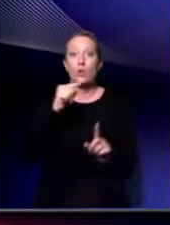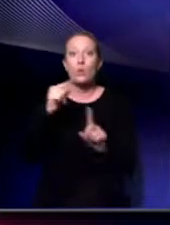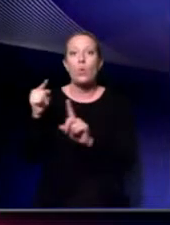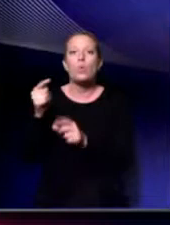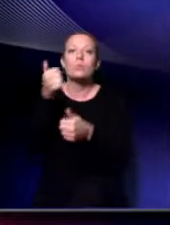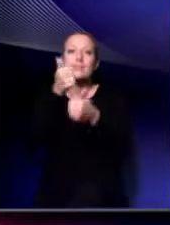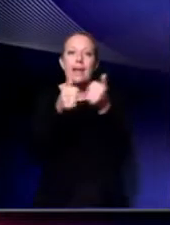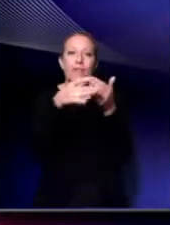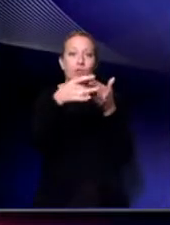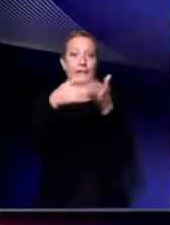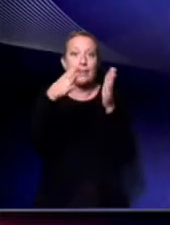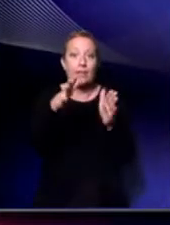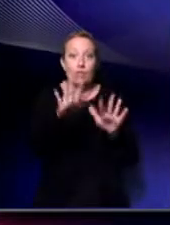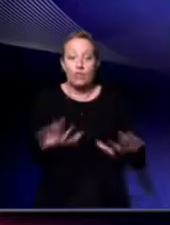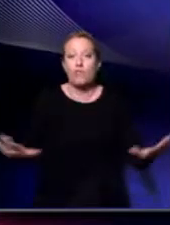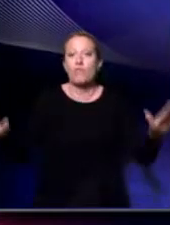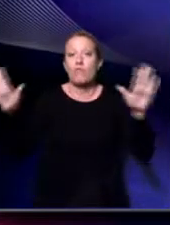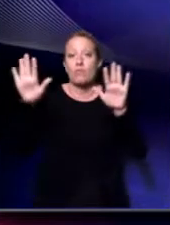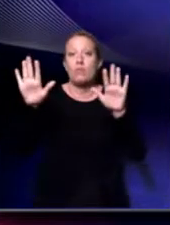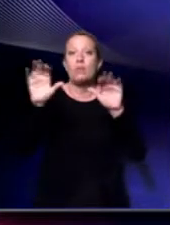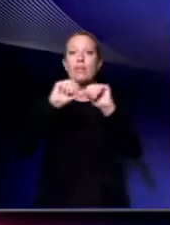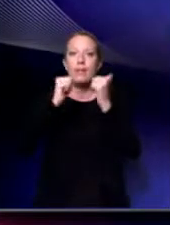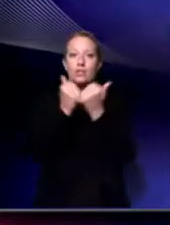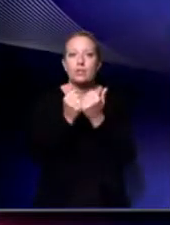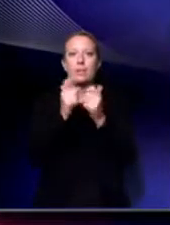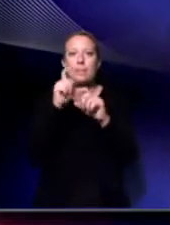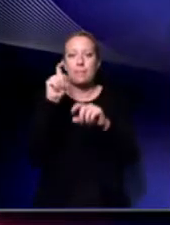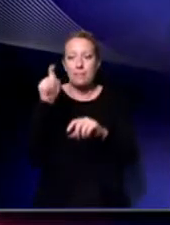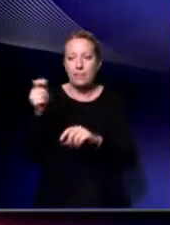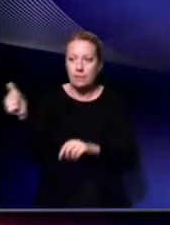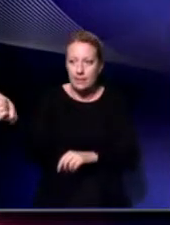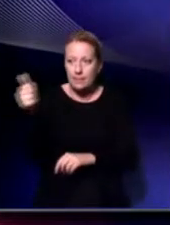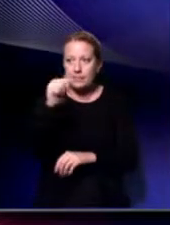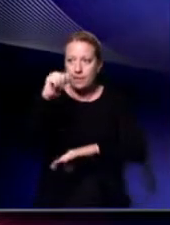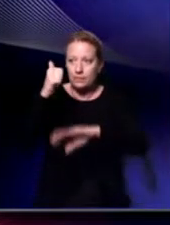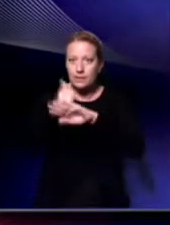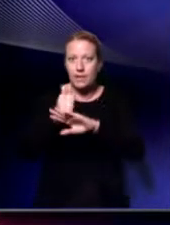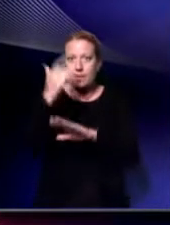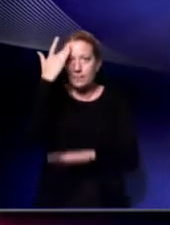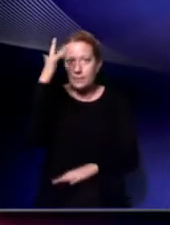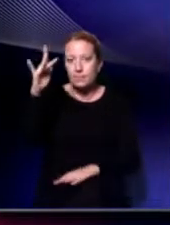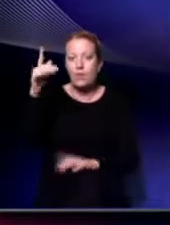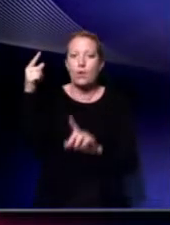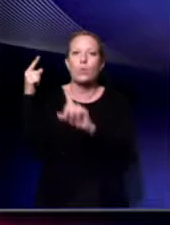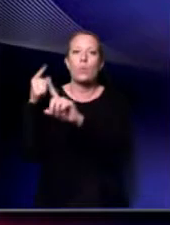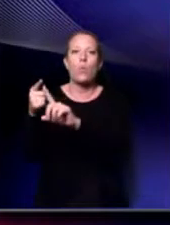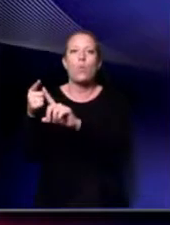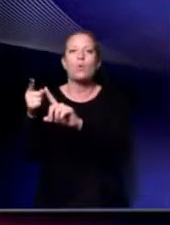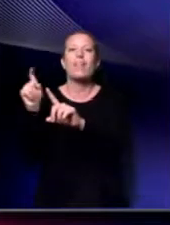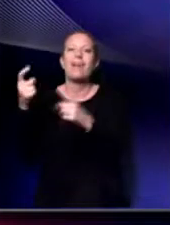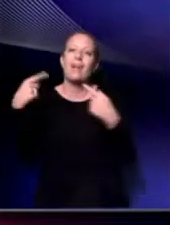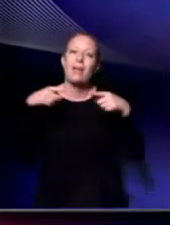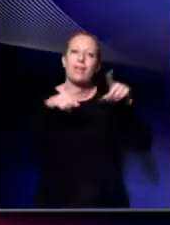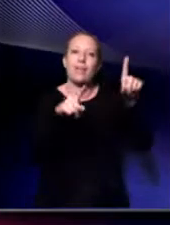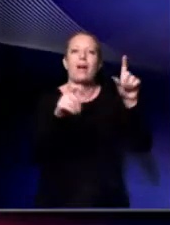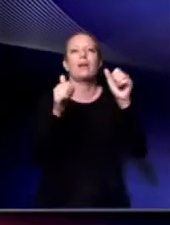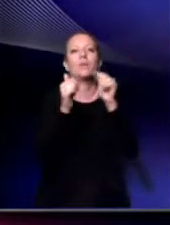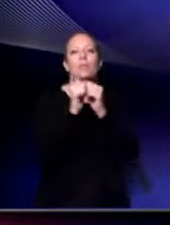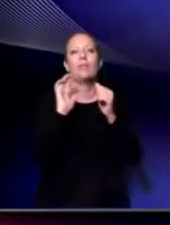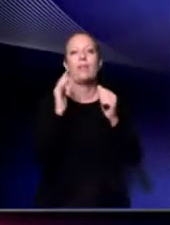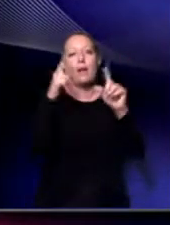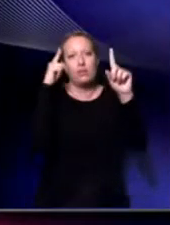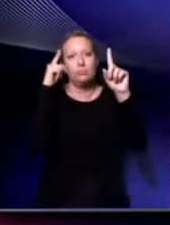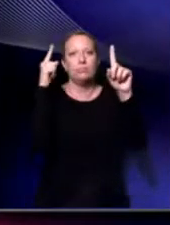leader in the agency to get them aligned with our strategic initiatives. I just